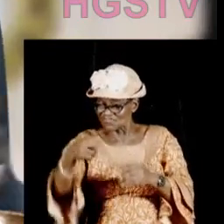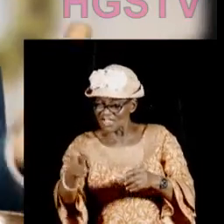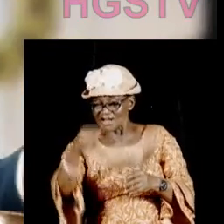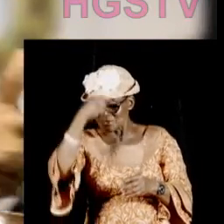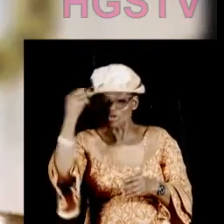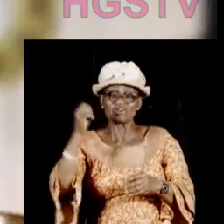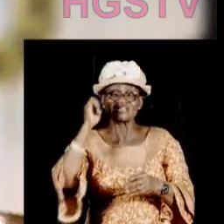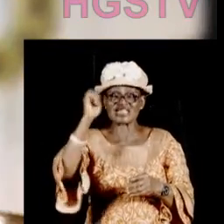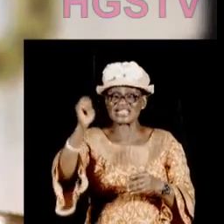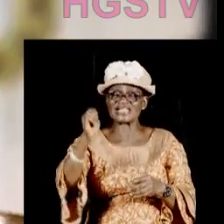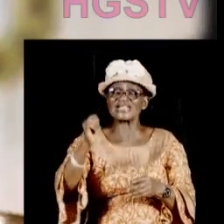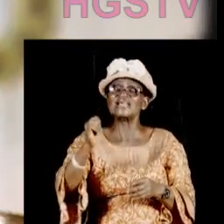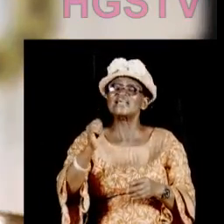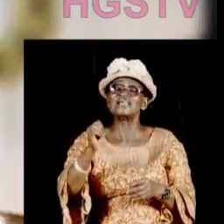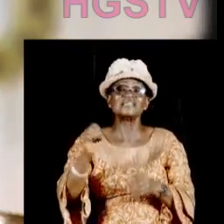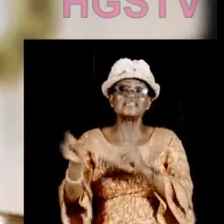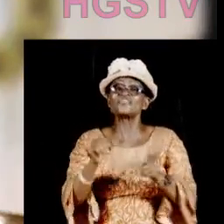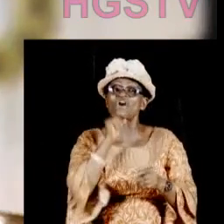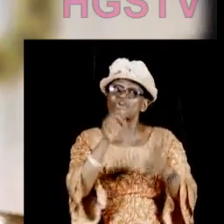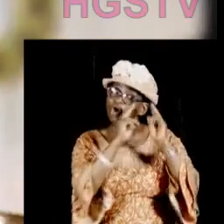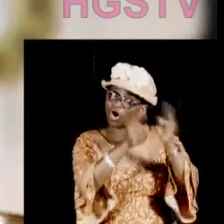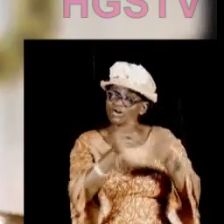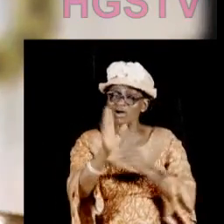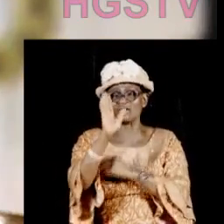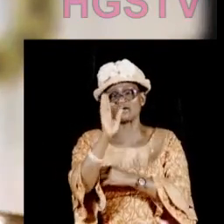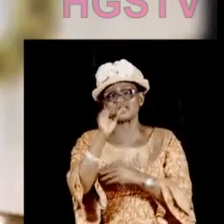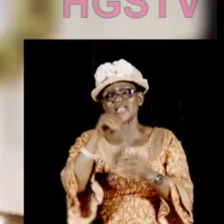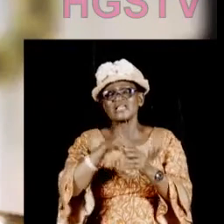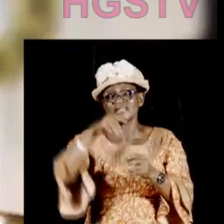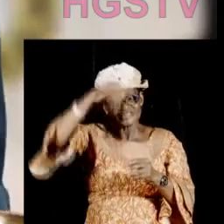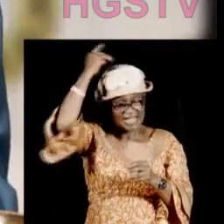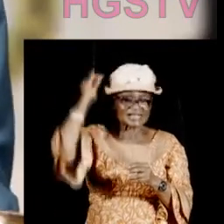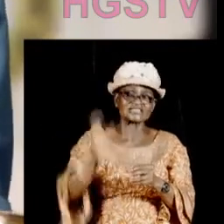he dishonored God. In